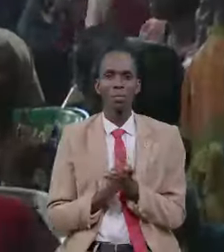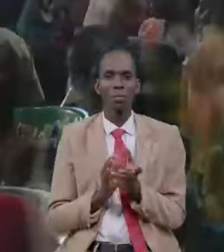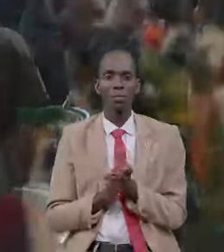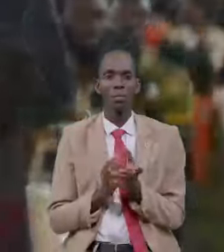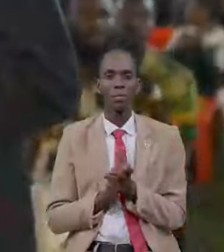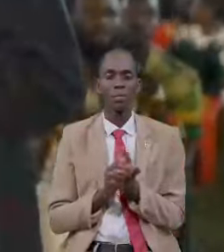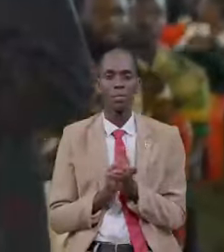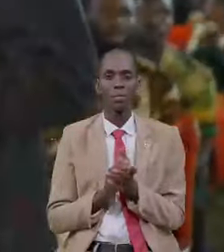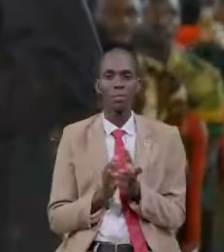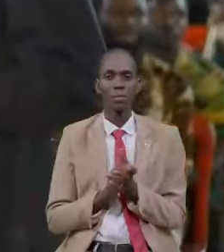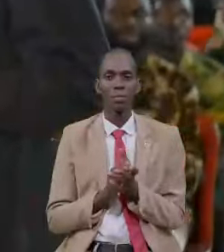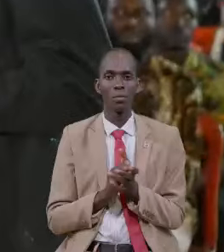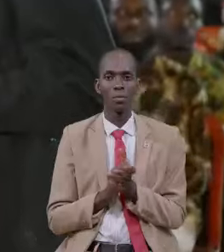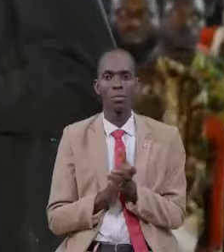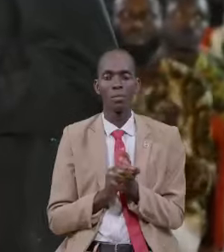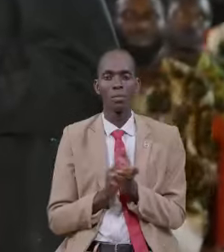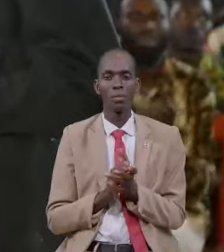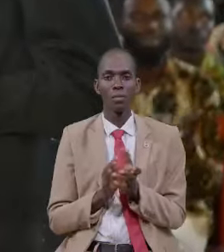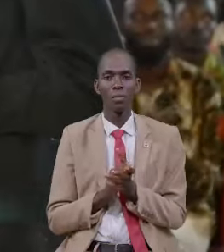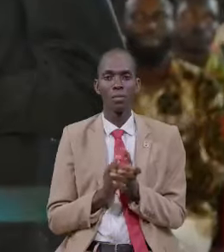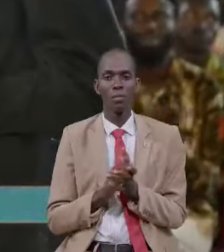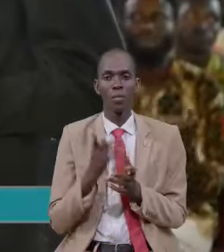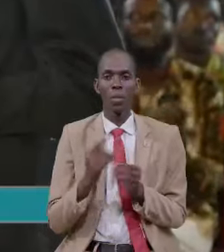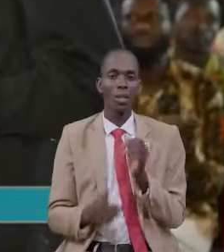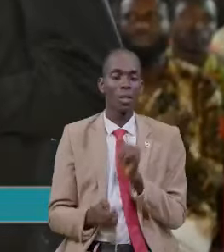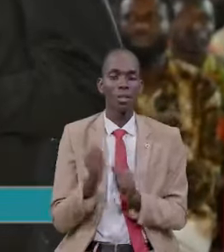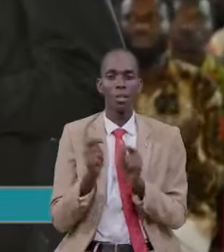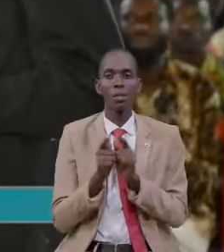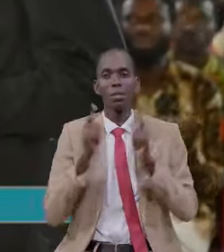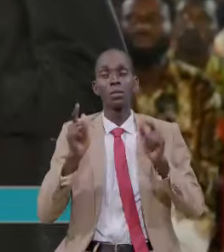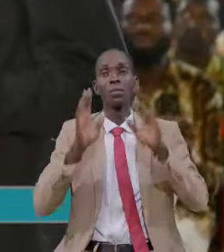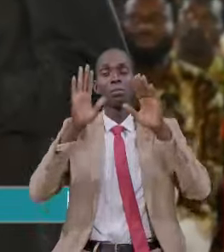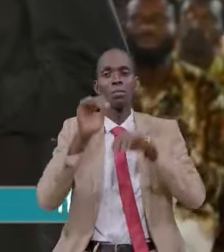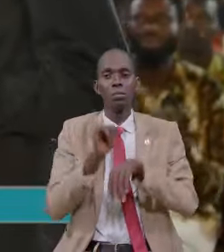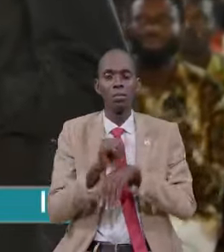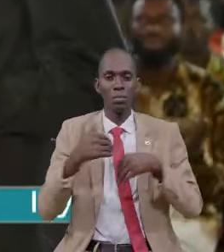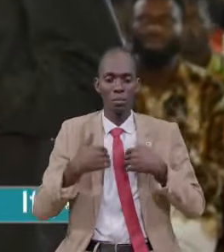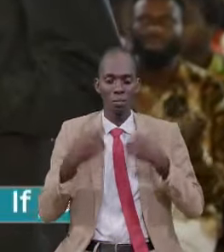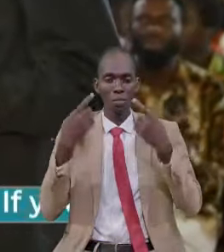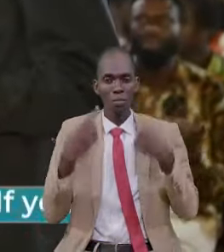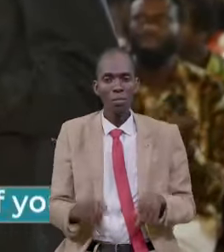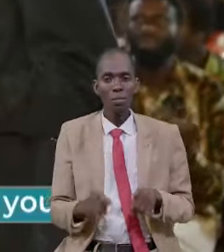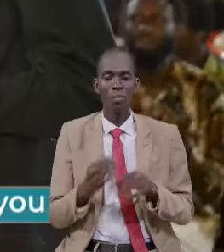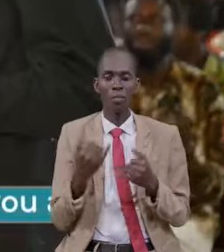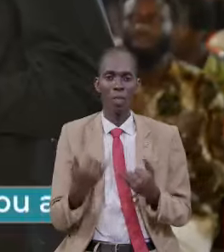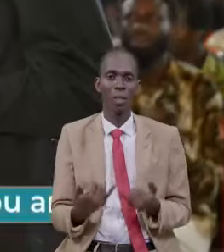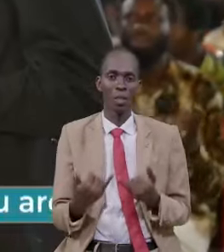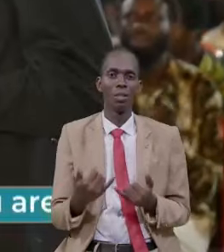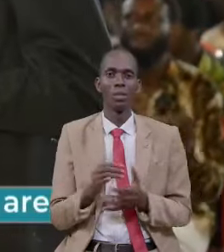Put your hands together. The greatest miracle has taken place already.